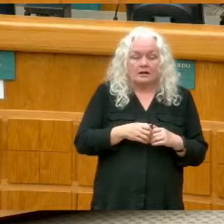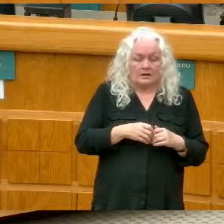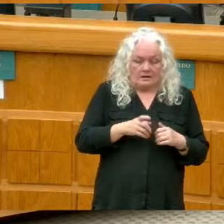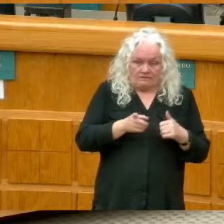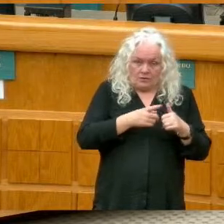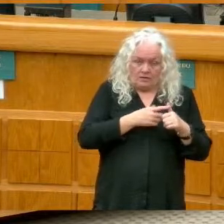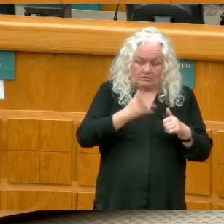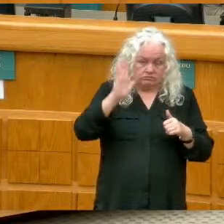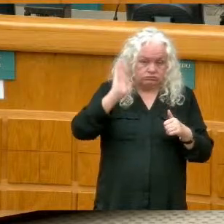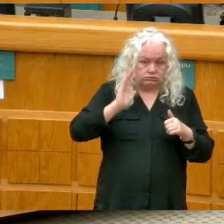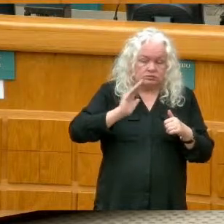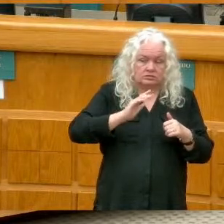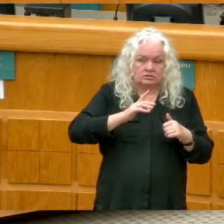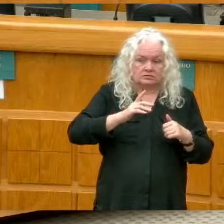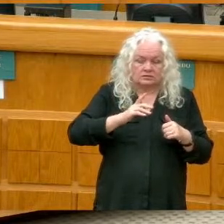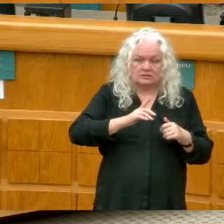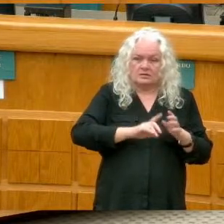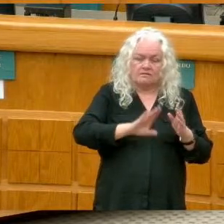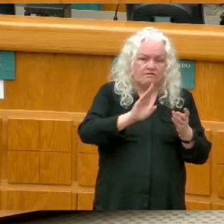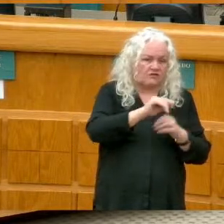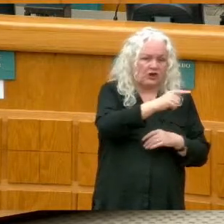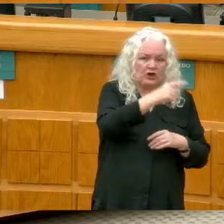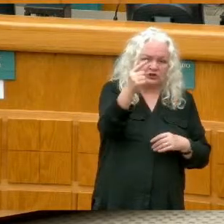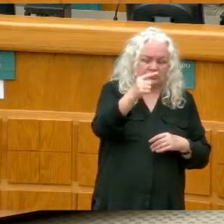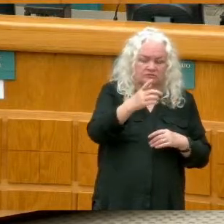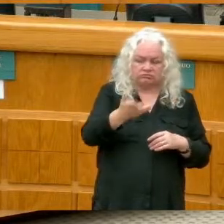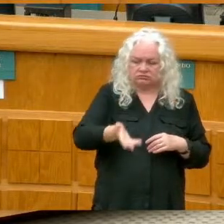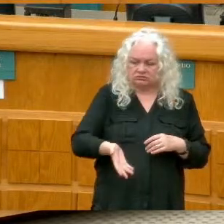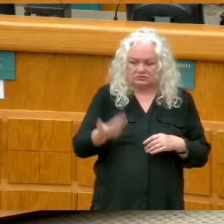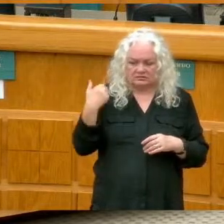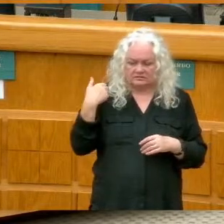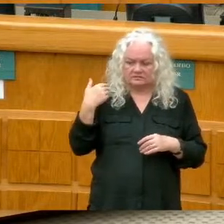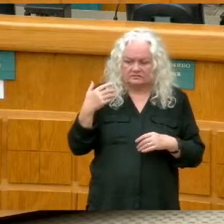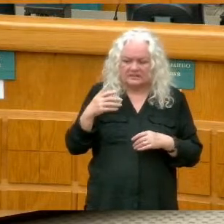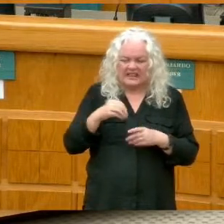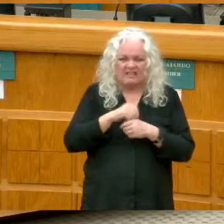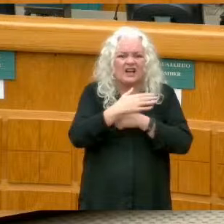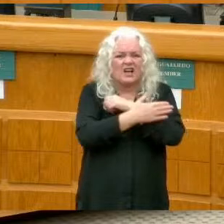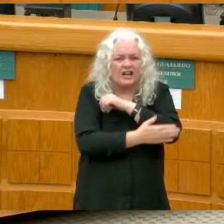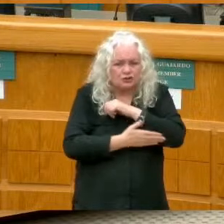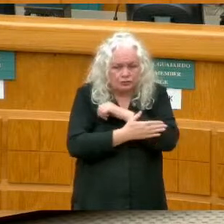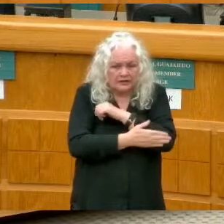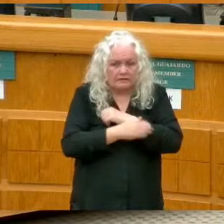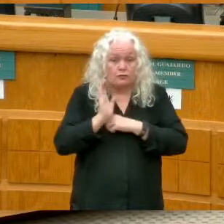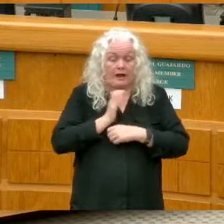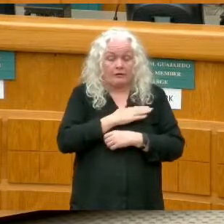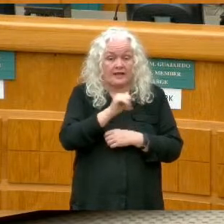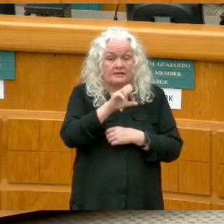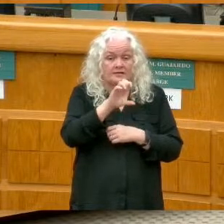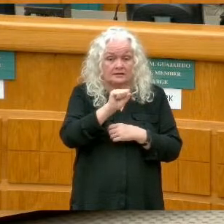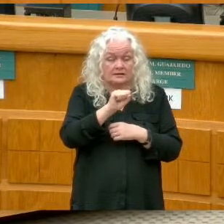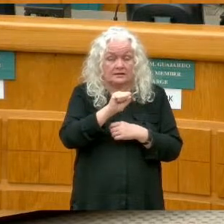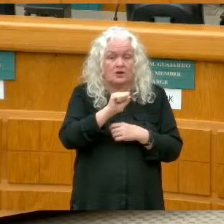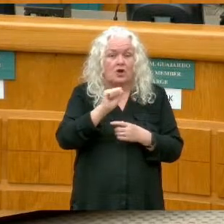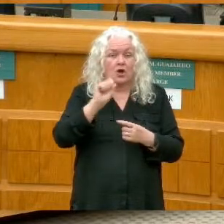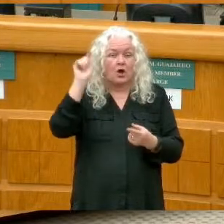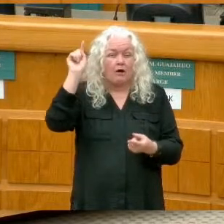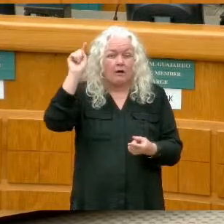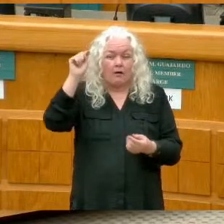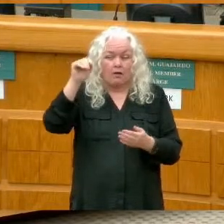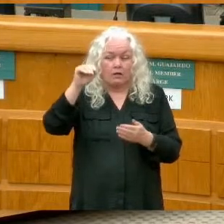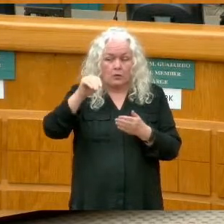1 way up there in the country for our cases, all the